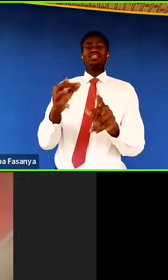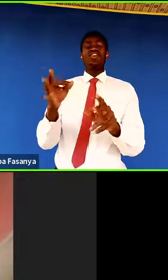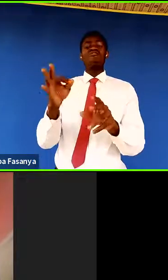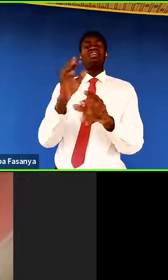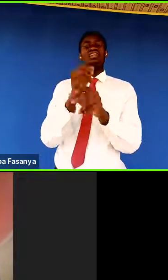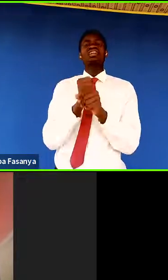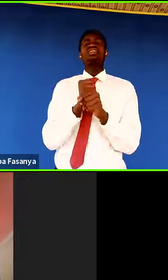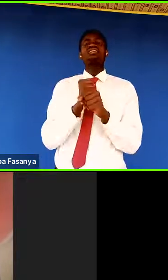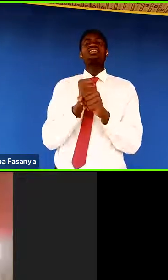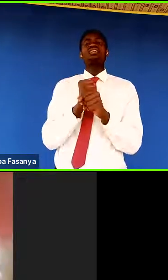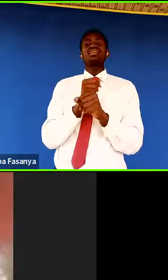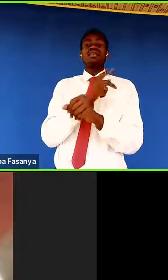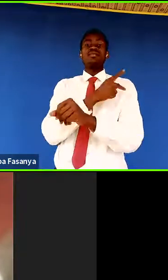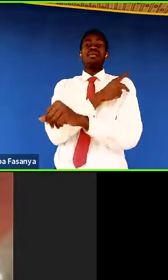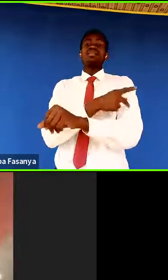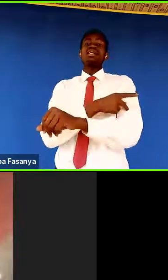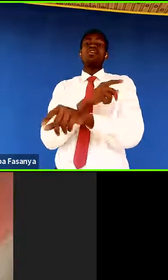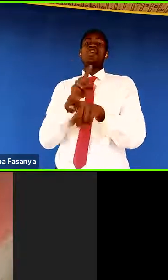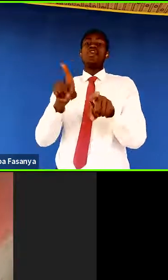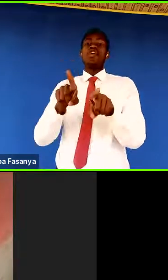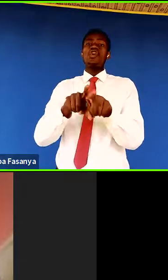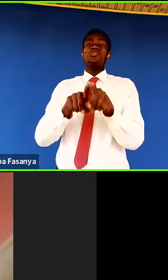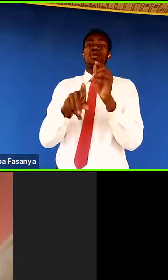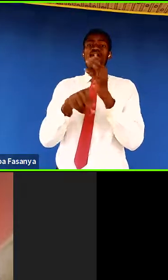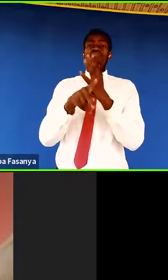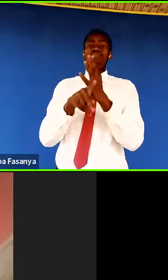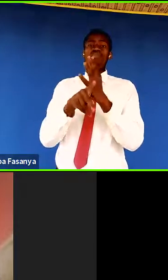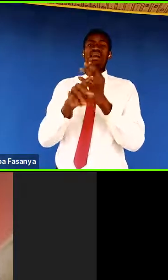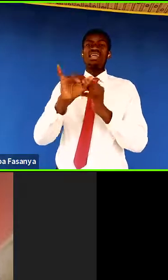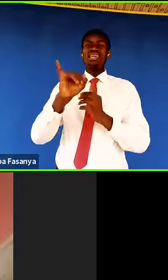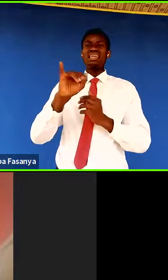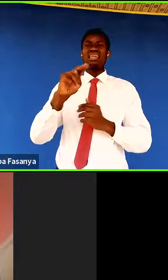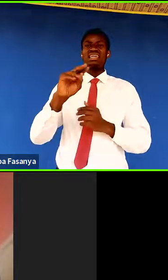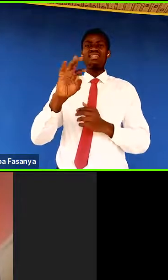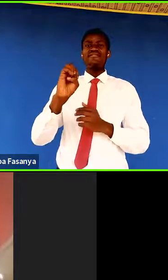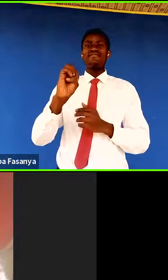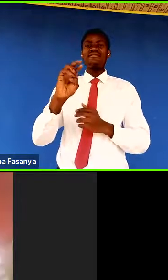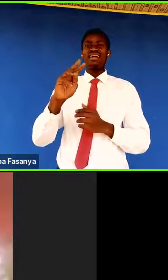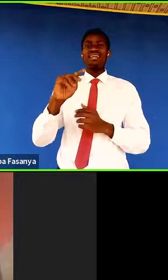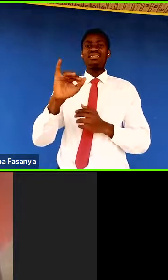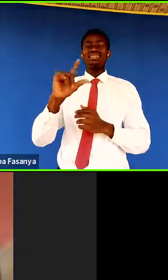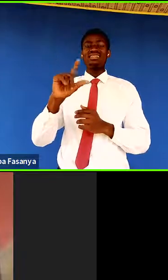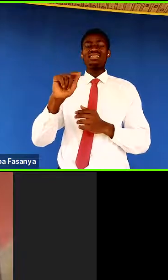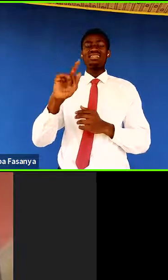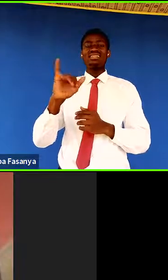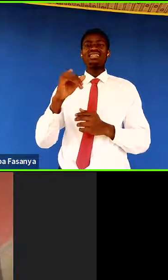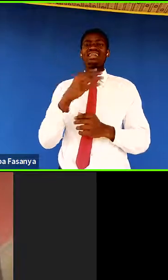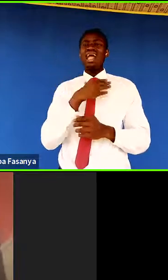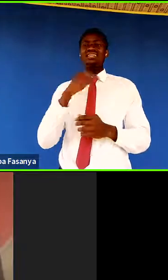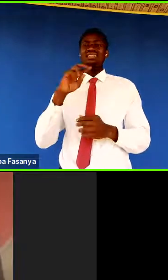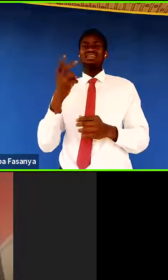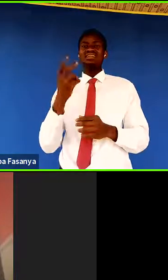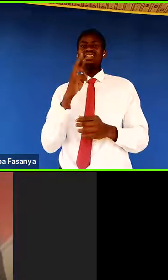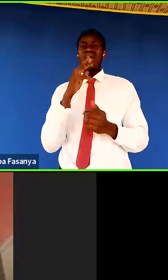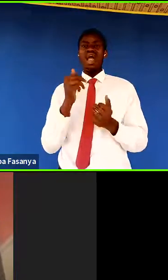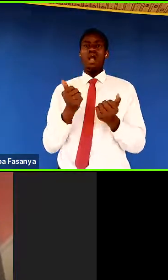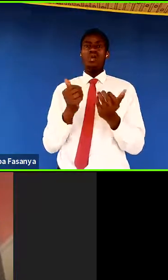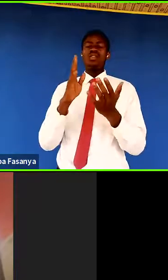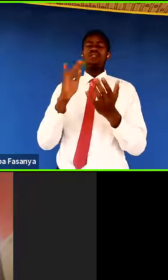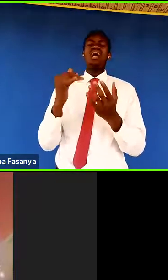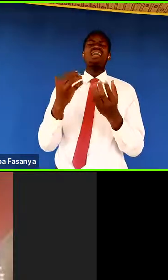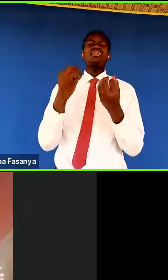both primary infertility and secondary infertility are caused basically by so many things, from